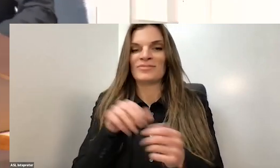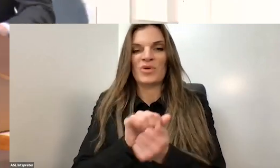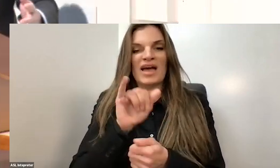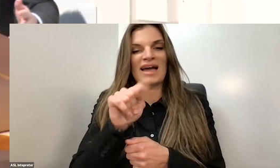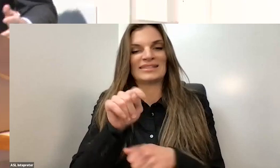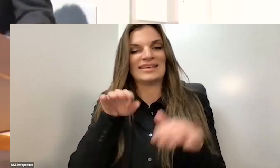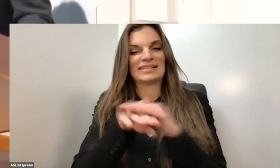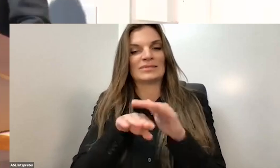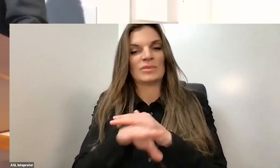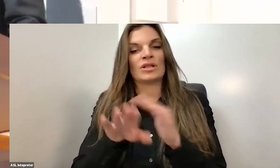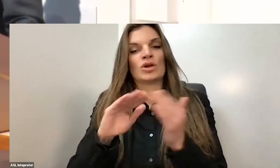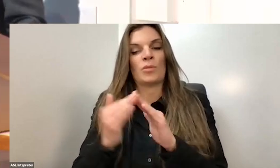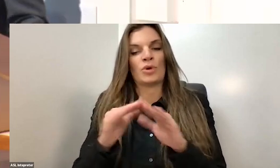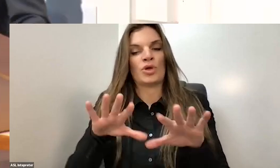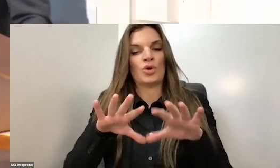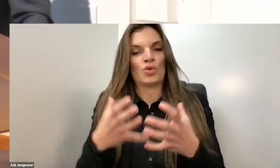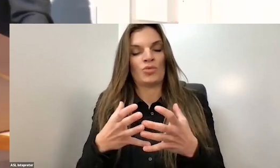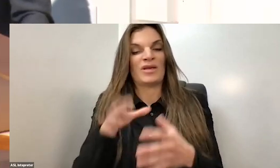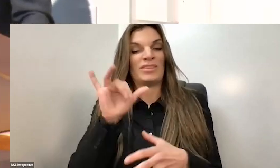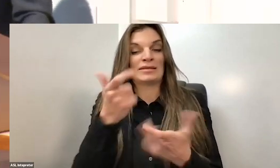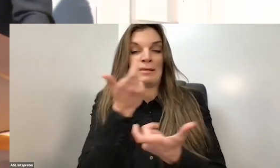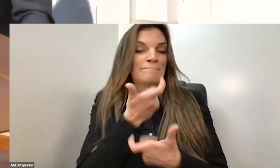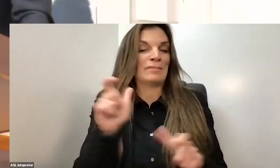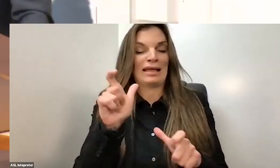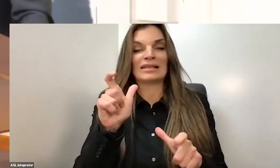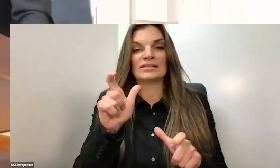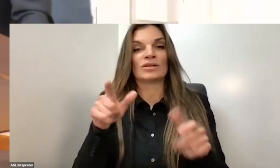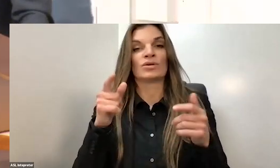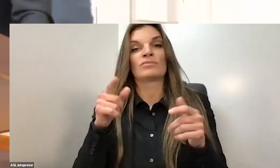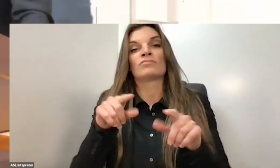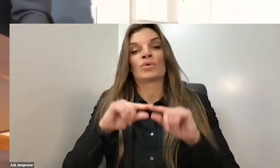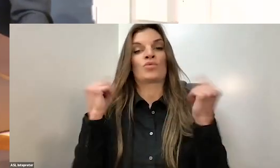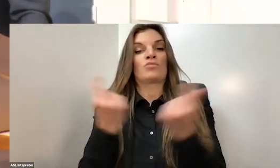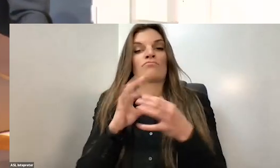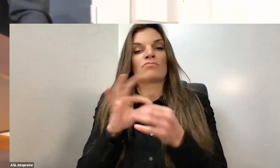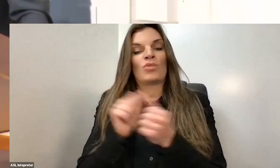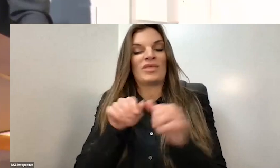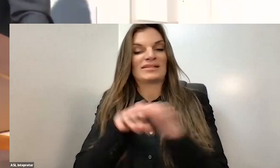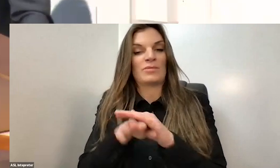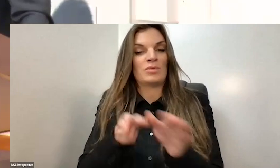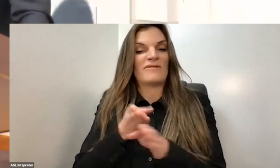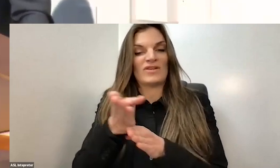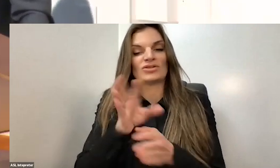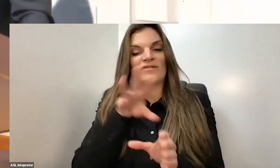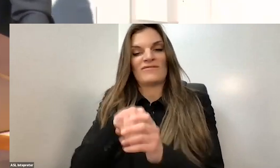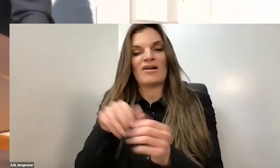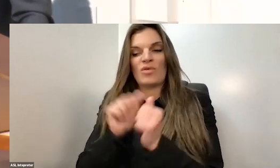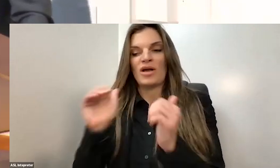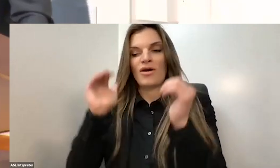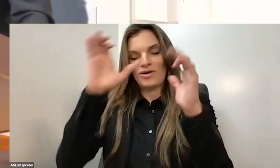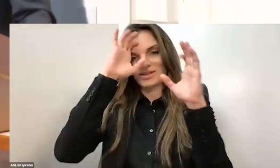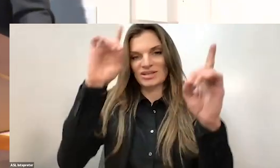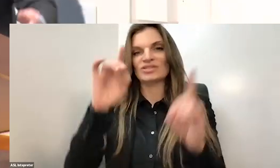Accessibility Community Group, which is the largest affinity group for accessibility professionals in higher ed. In